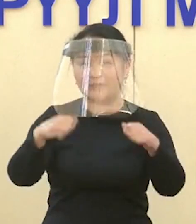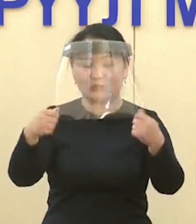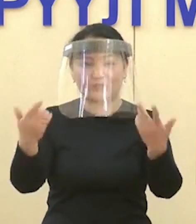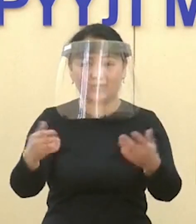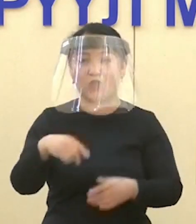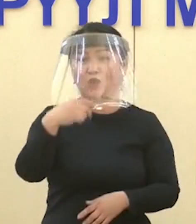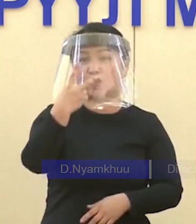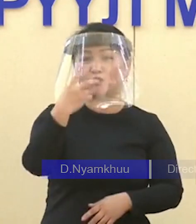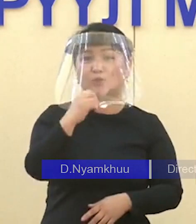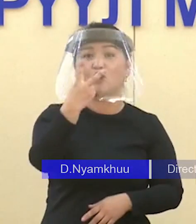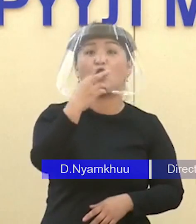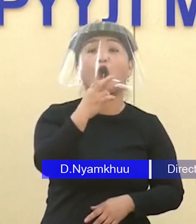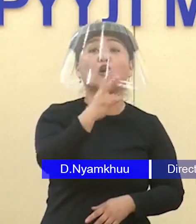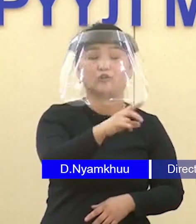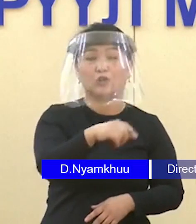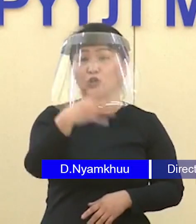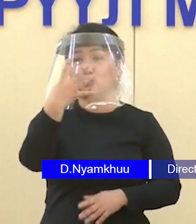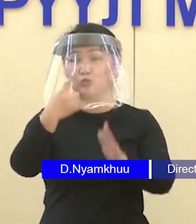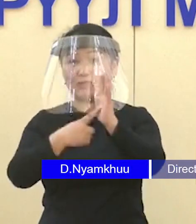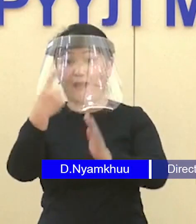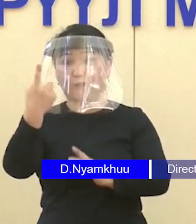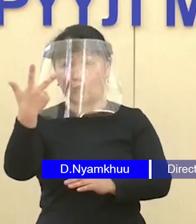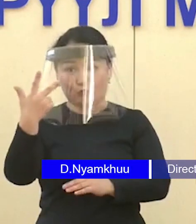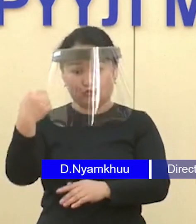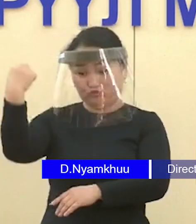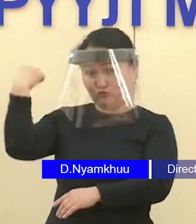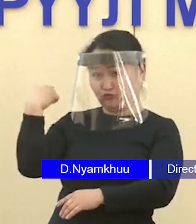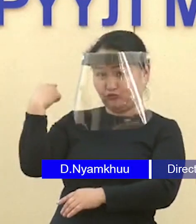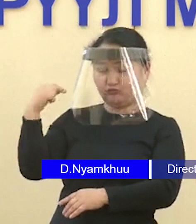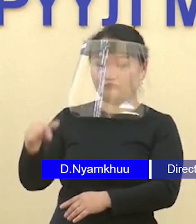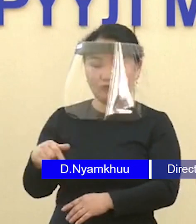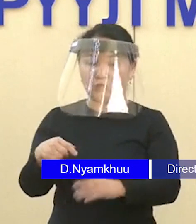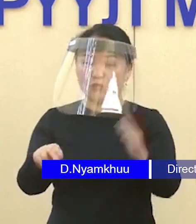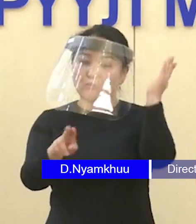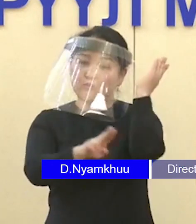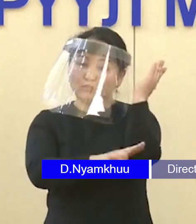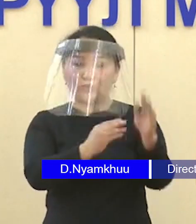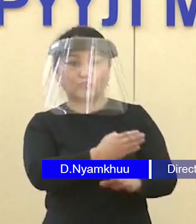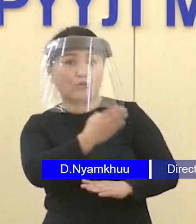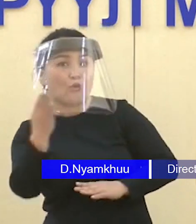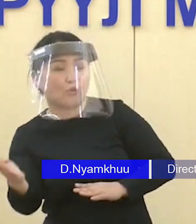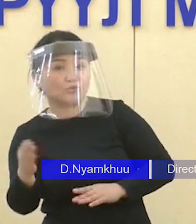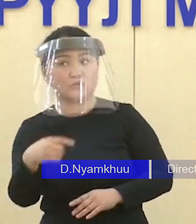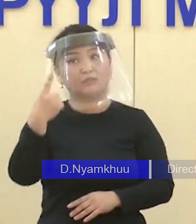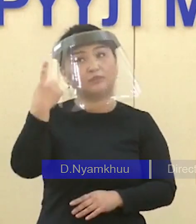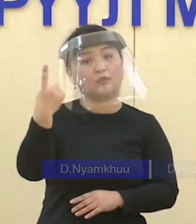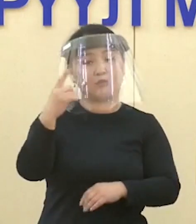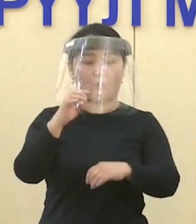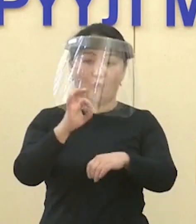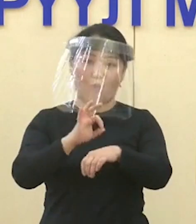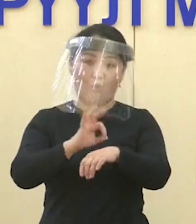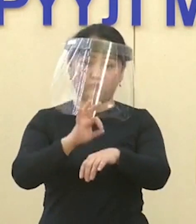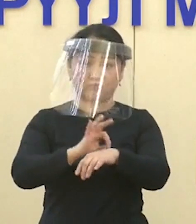Mr. Nemhu also announced that one more coronavirus patient has recovered and was released from hospital yesterday, bringing the total number